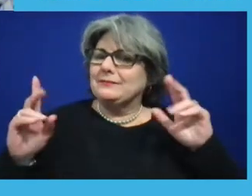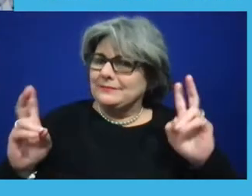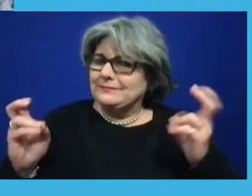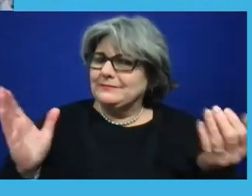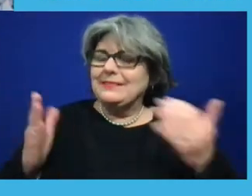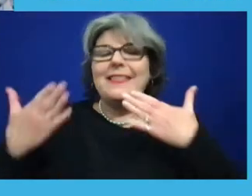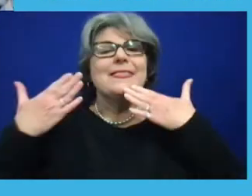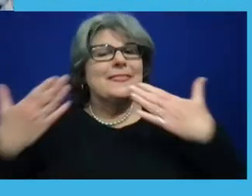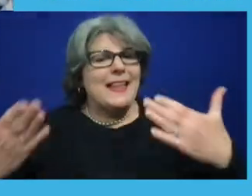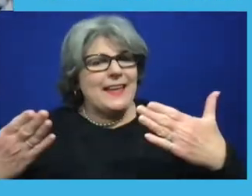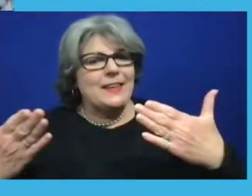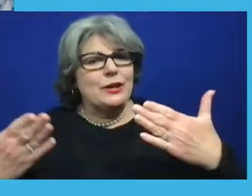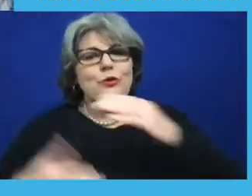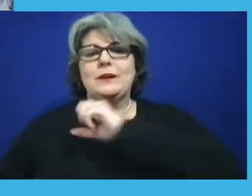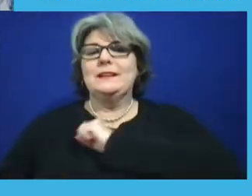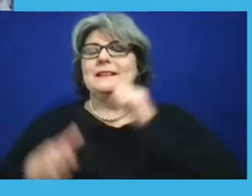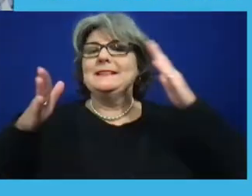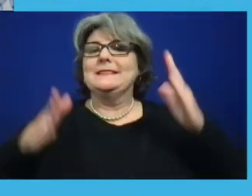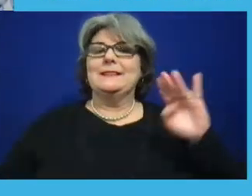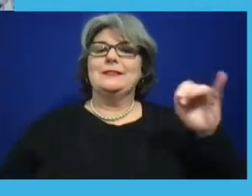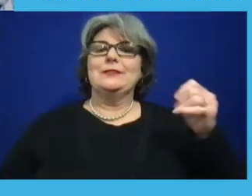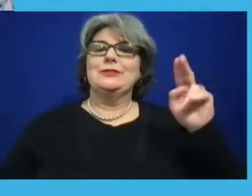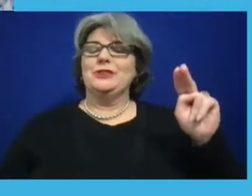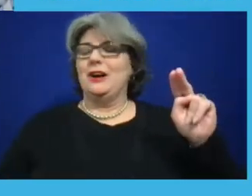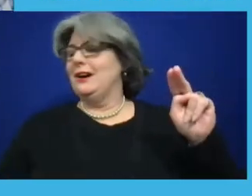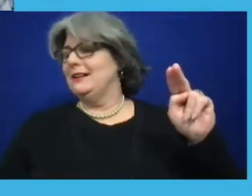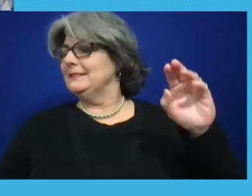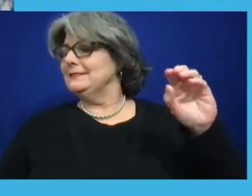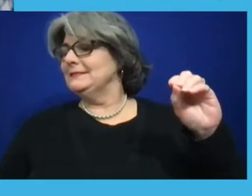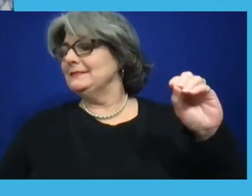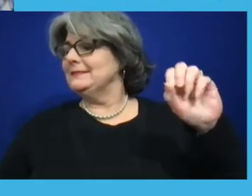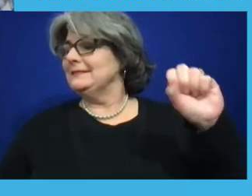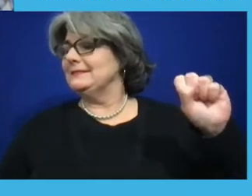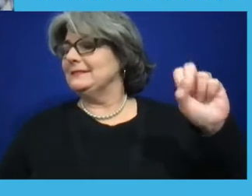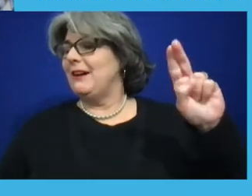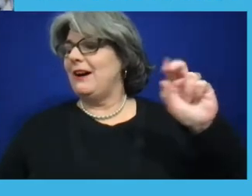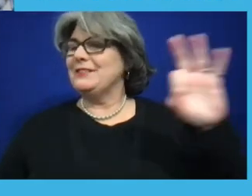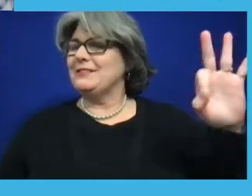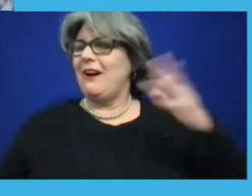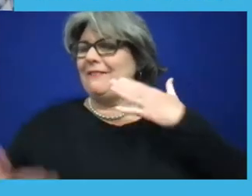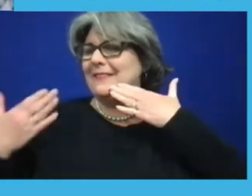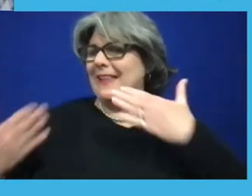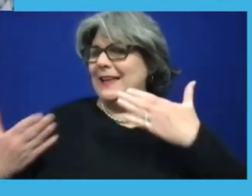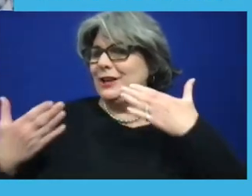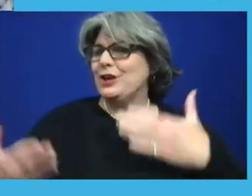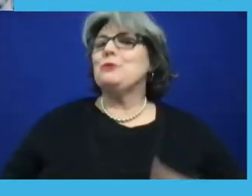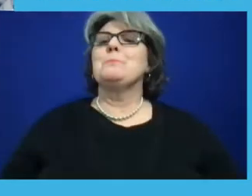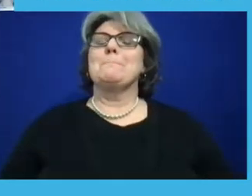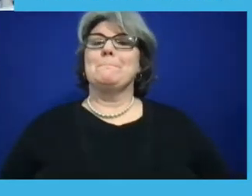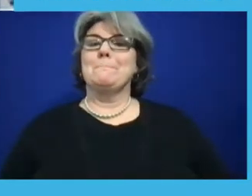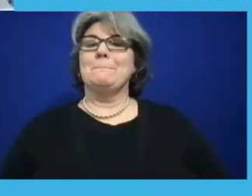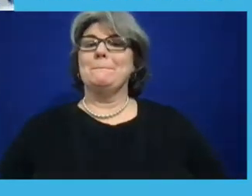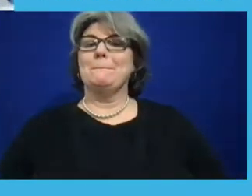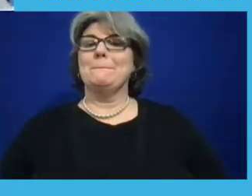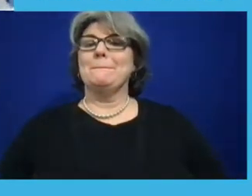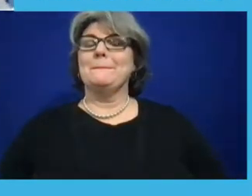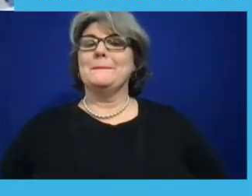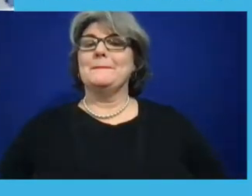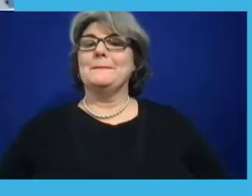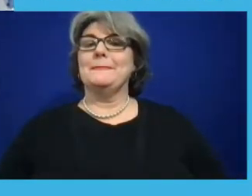Look, I never get tired of saying this. Thank you, Senator John Ossoff.